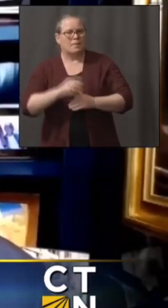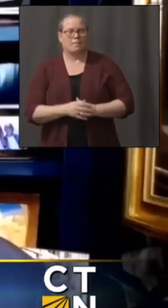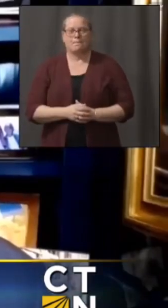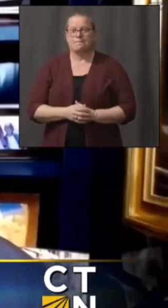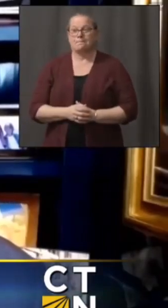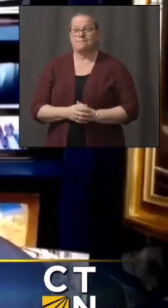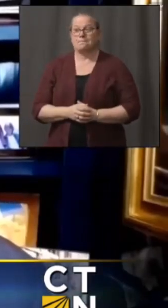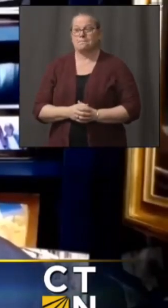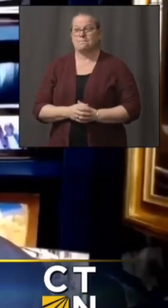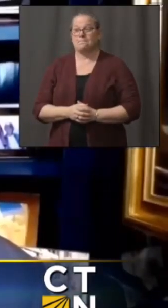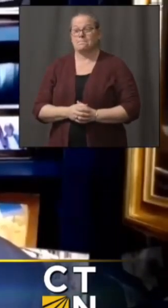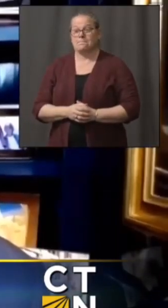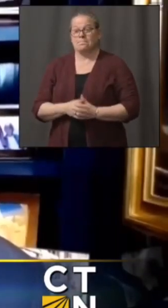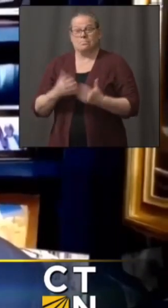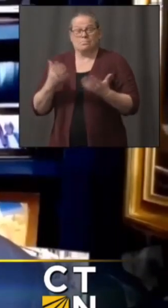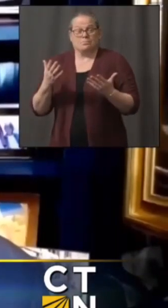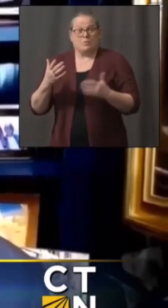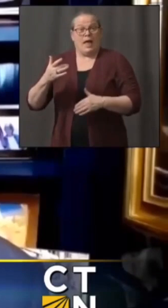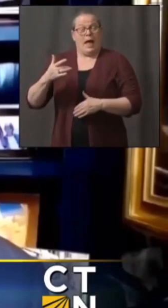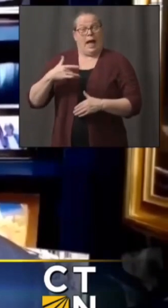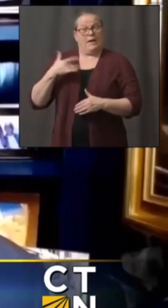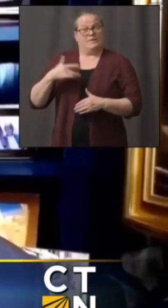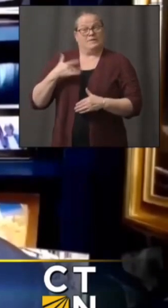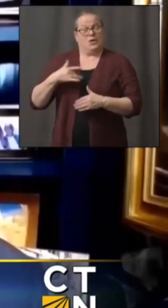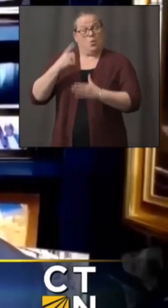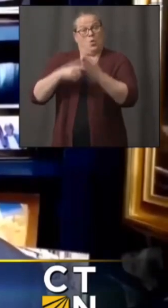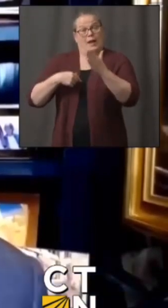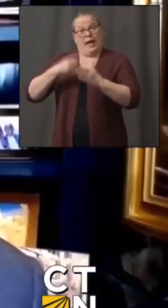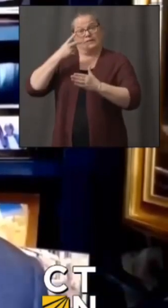the COVID infection rate peaking sometime in January.